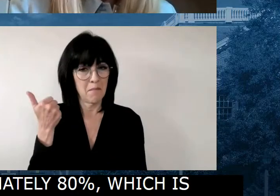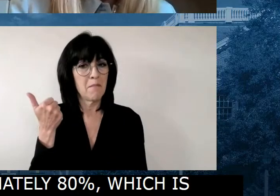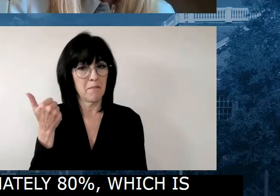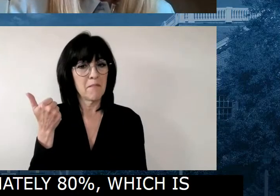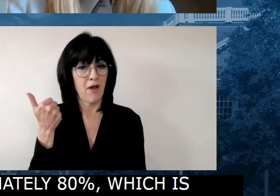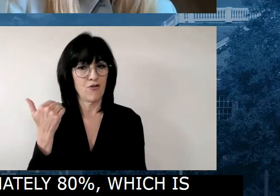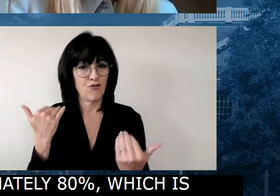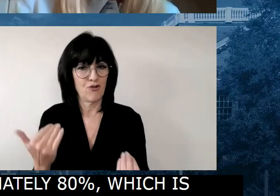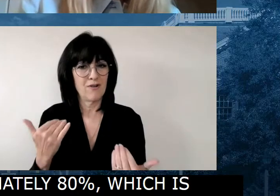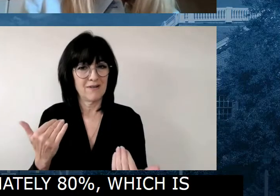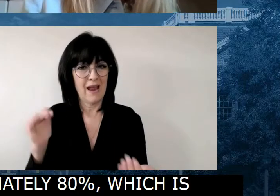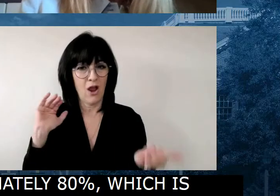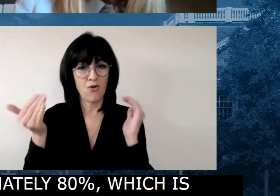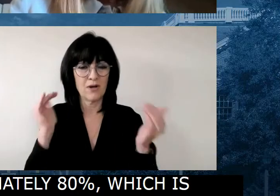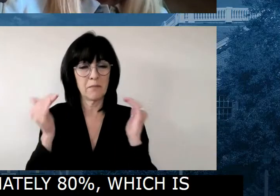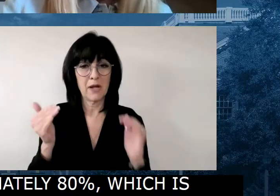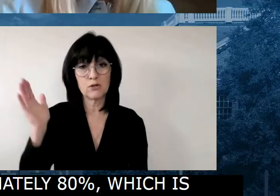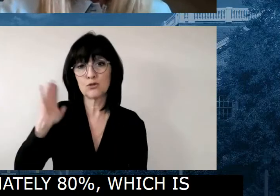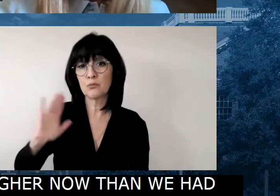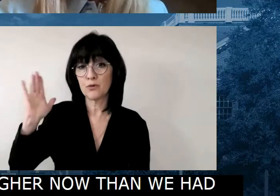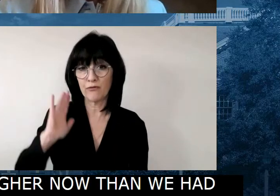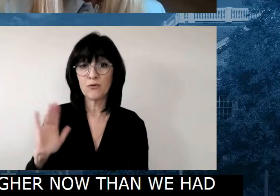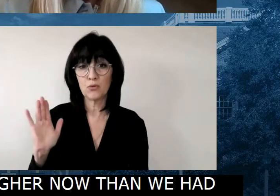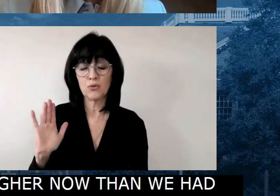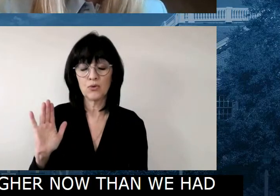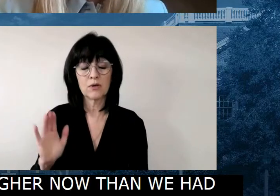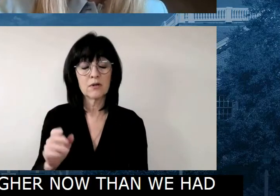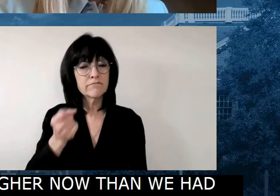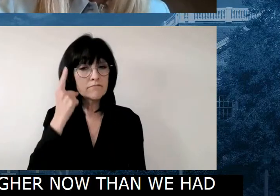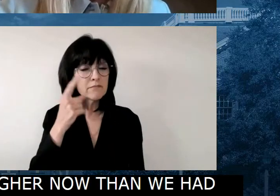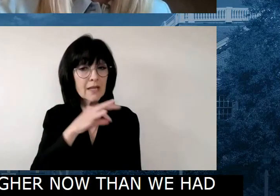statistic. As far as staff,